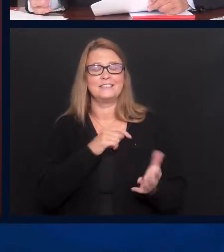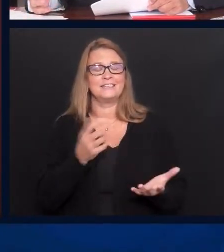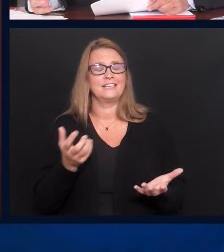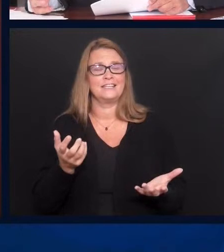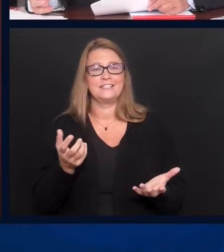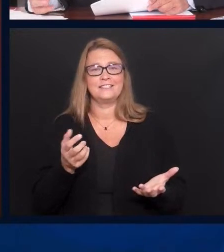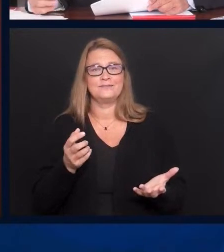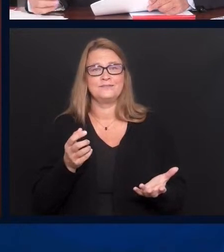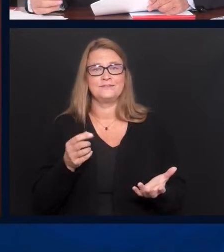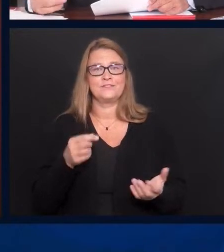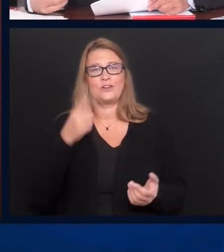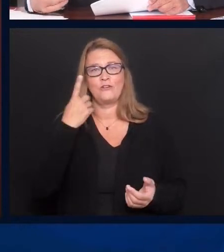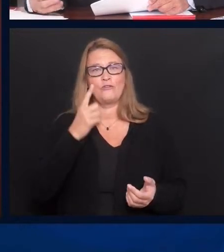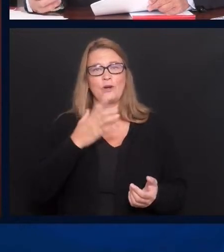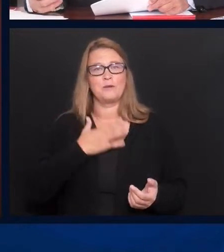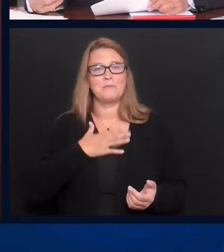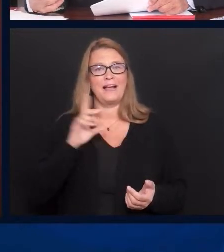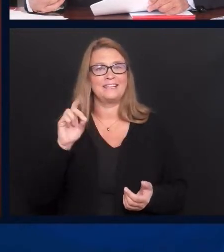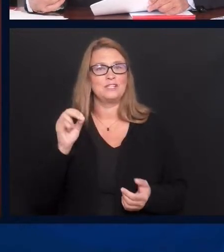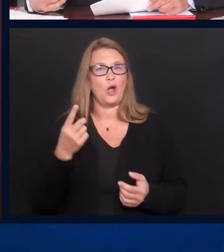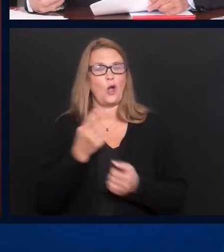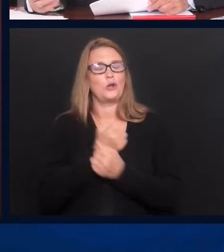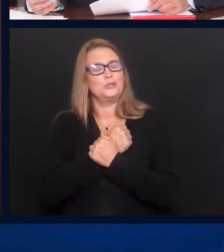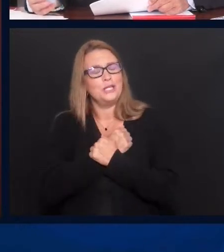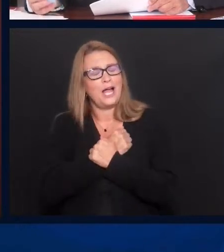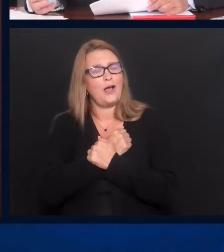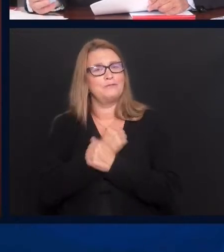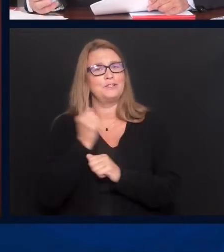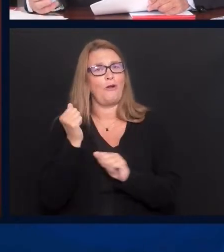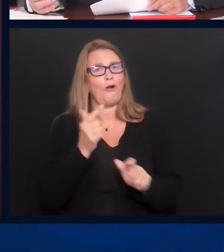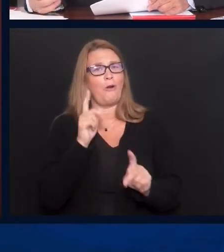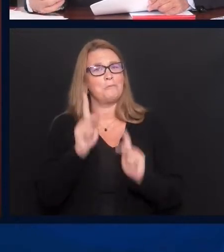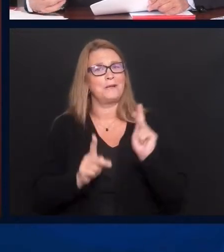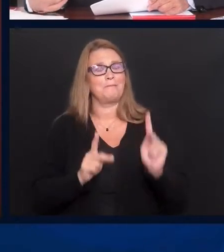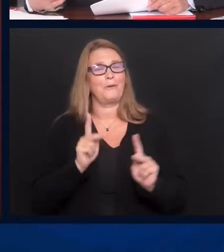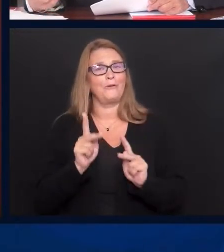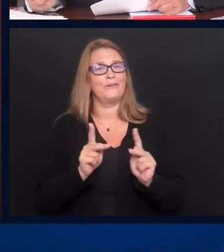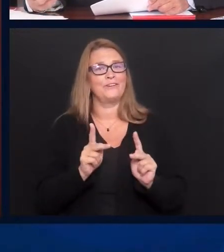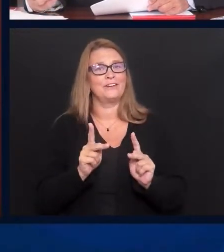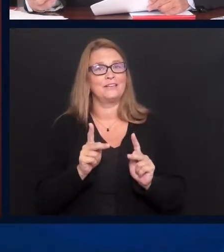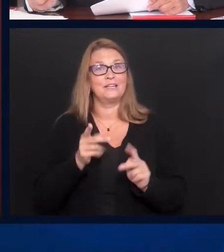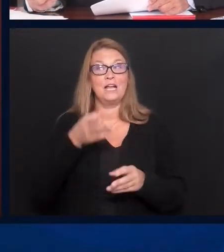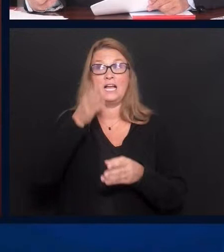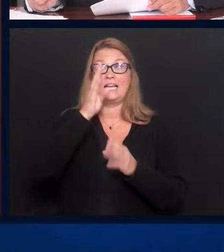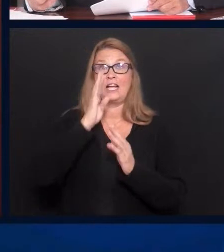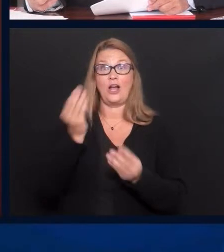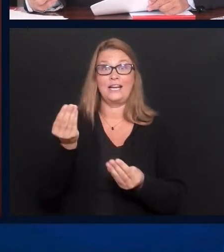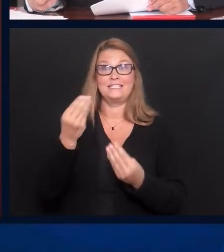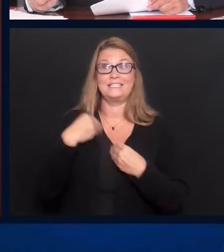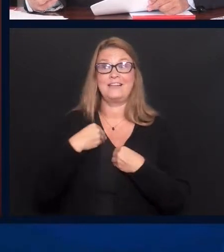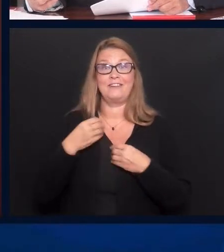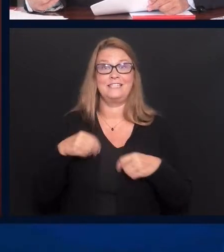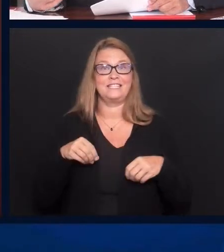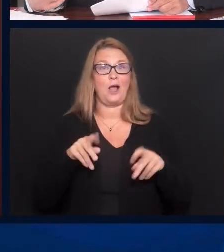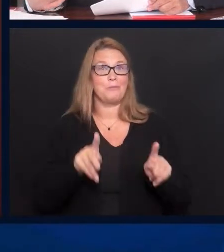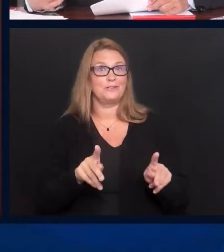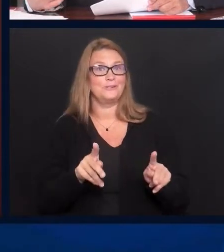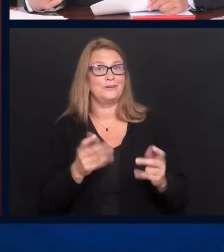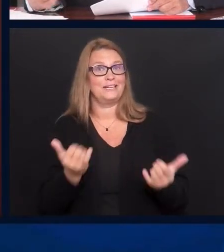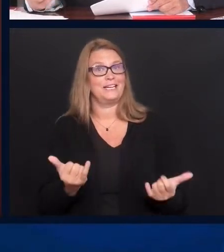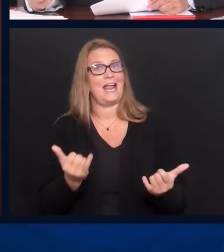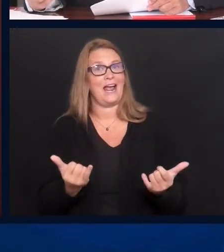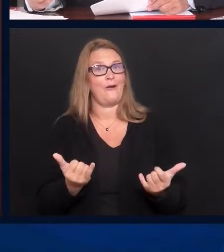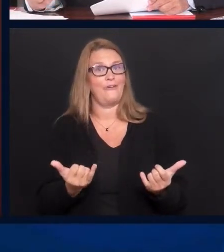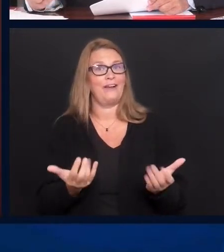us in her way of loving, in her way of making us smile, that God has given us that chance again